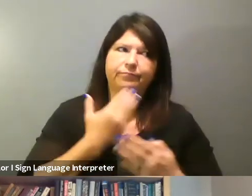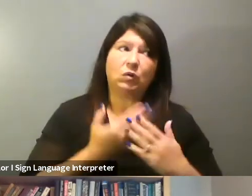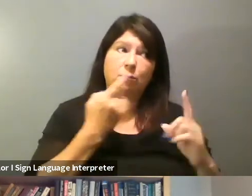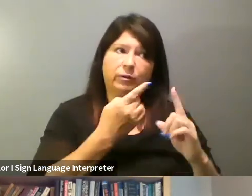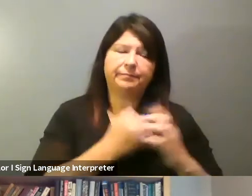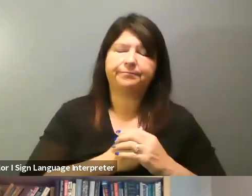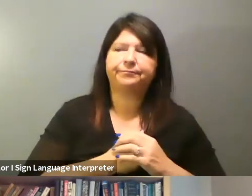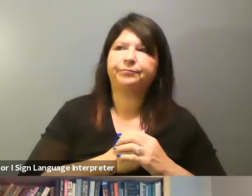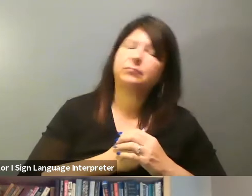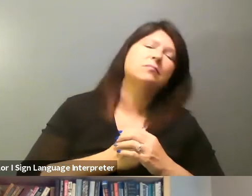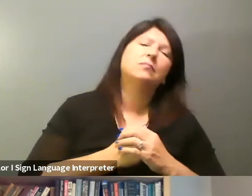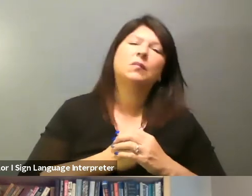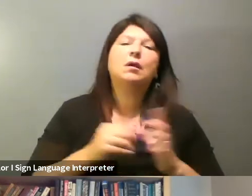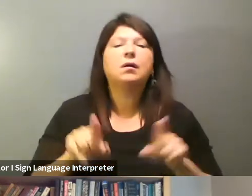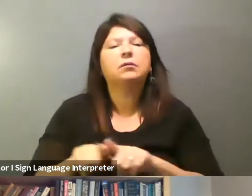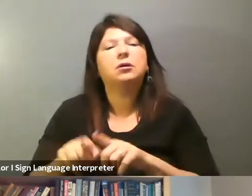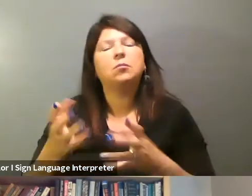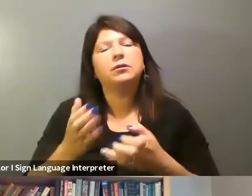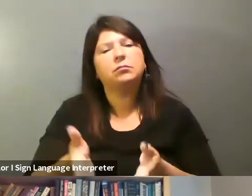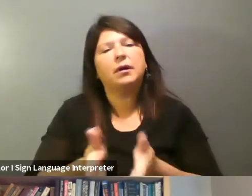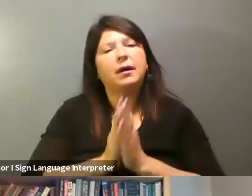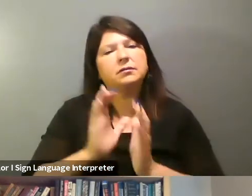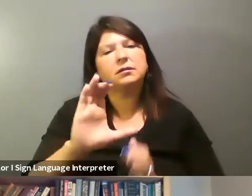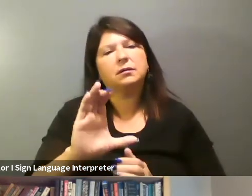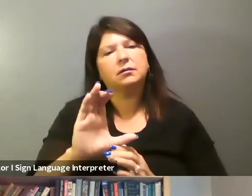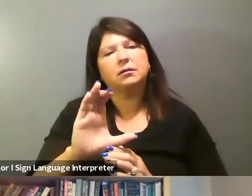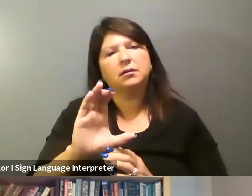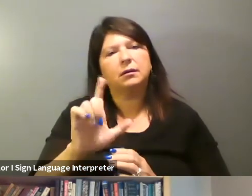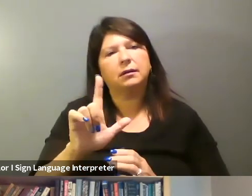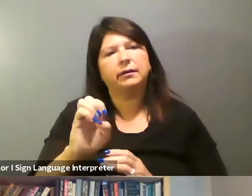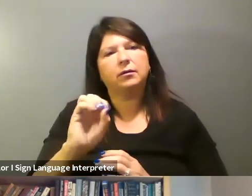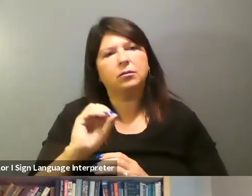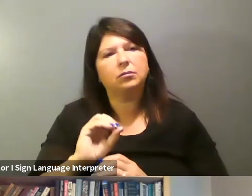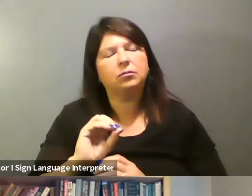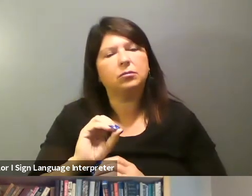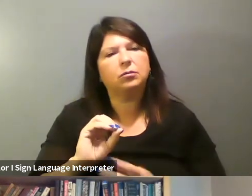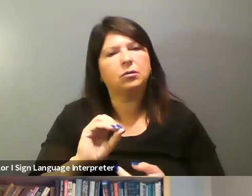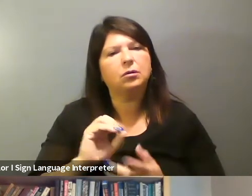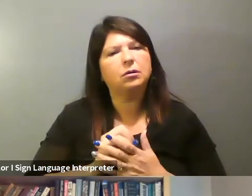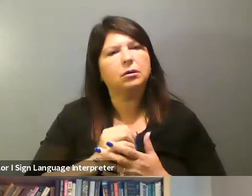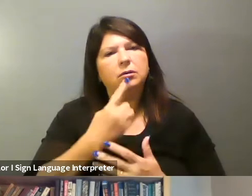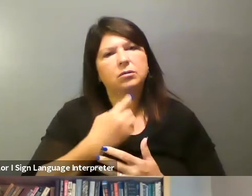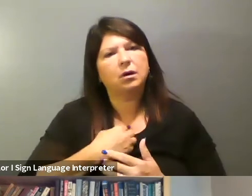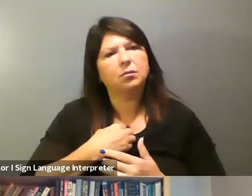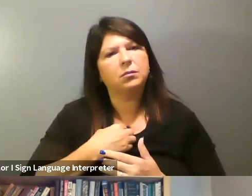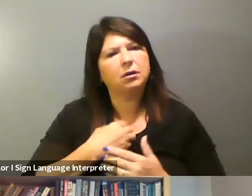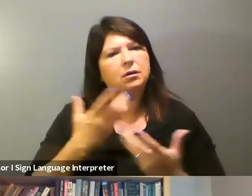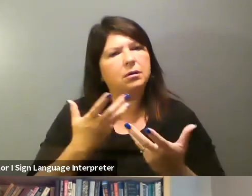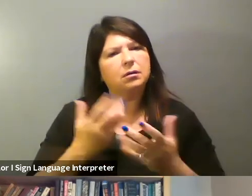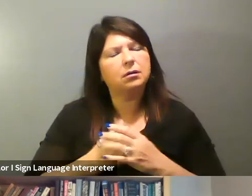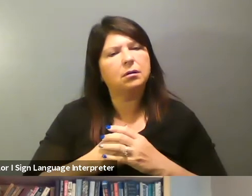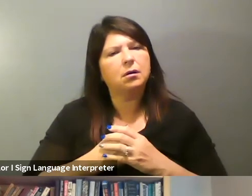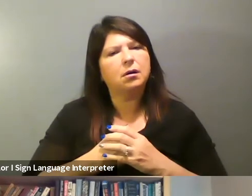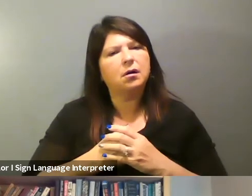Chloe, but I'm going to put a slant on it in terms of what advice would you give to maybe a young